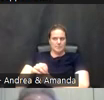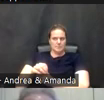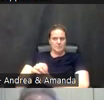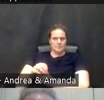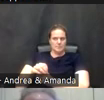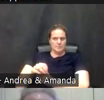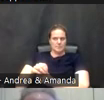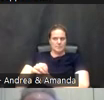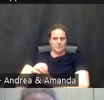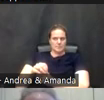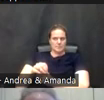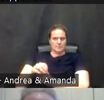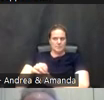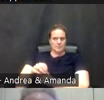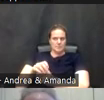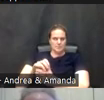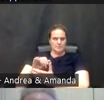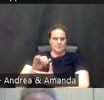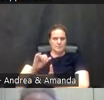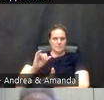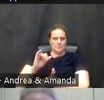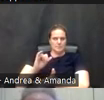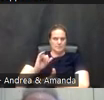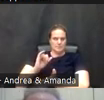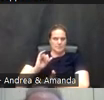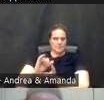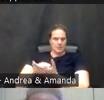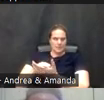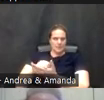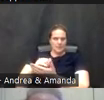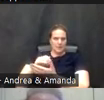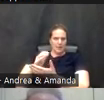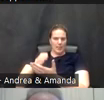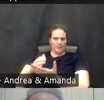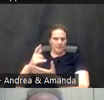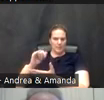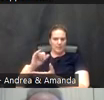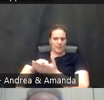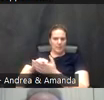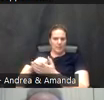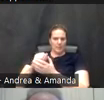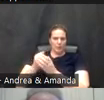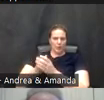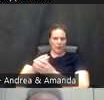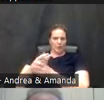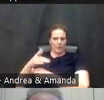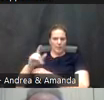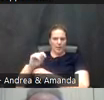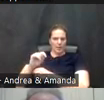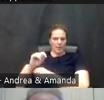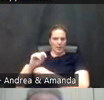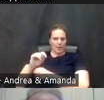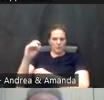Is there elements for the garden plot recap? Either Dr.